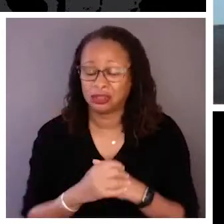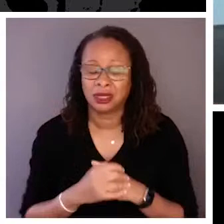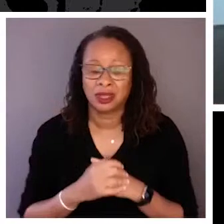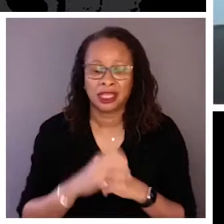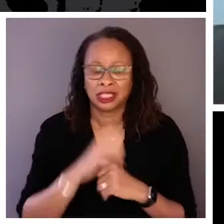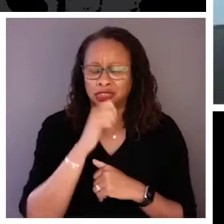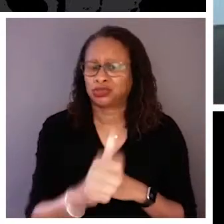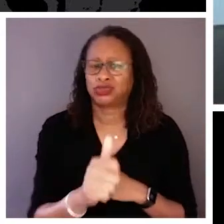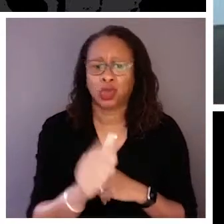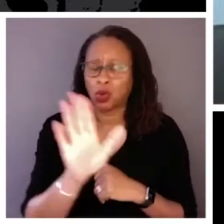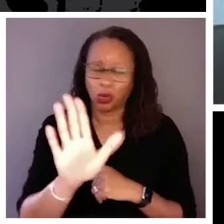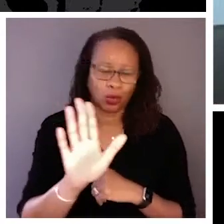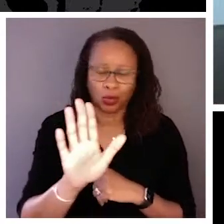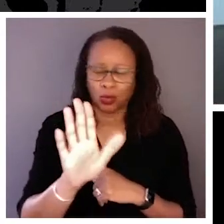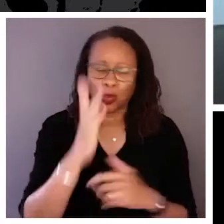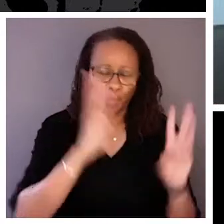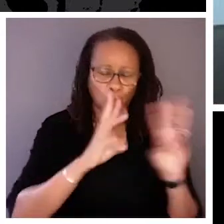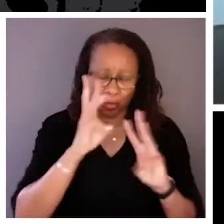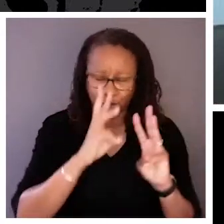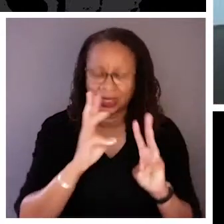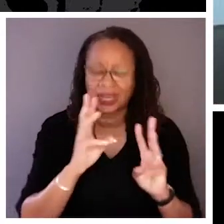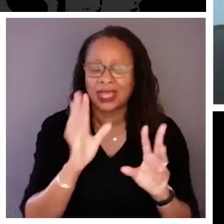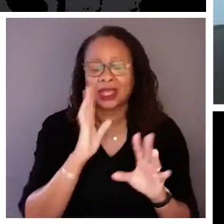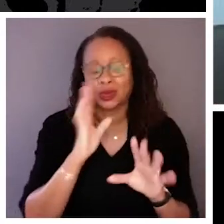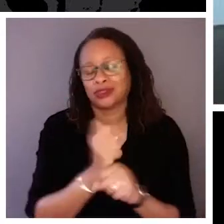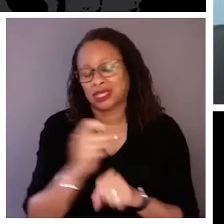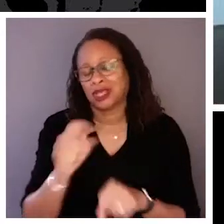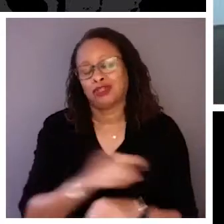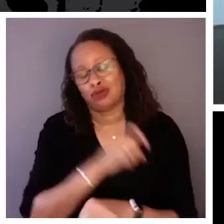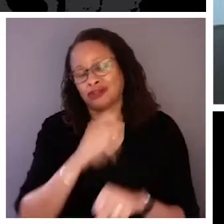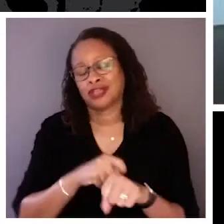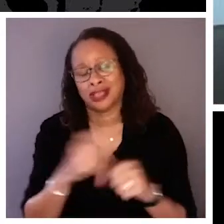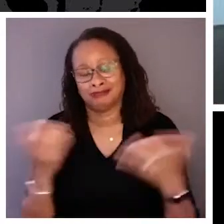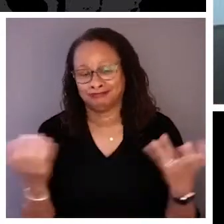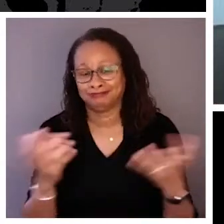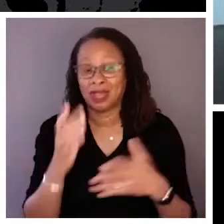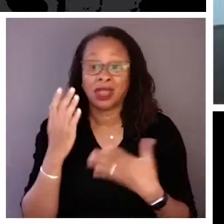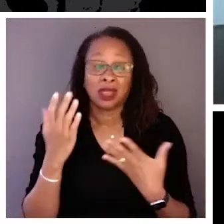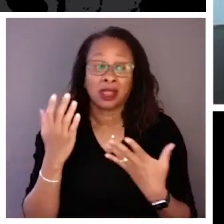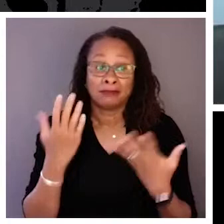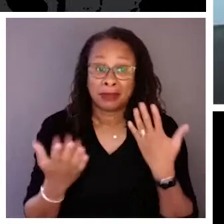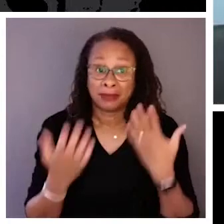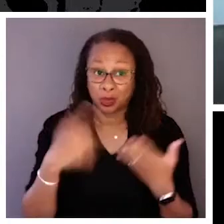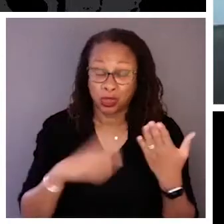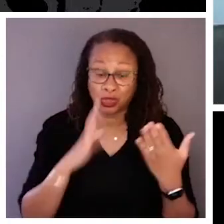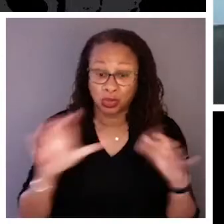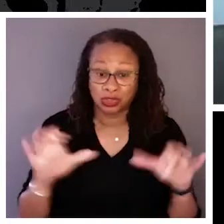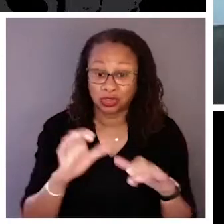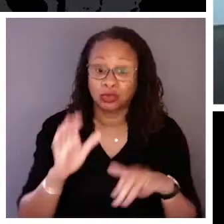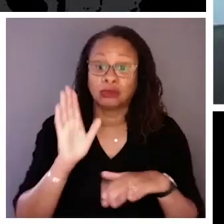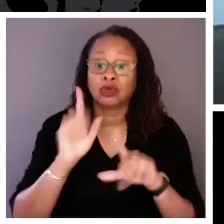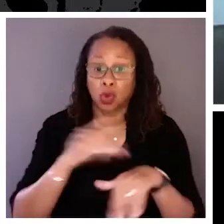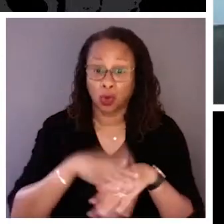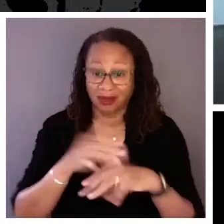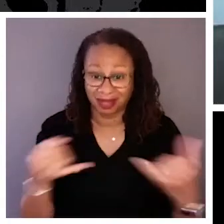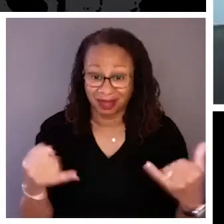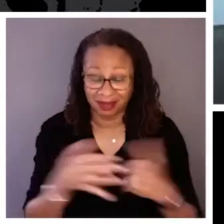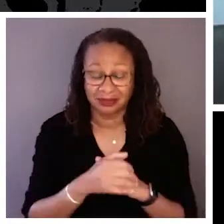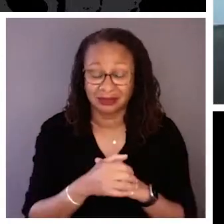don't despair. It's just taking a long time. What you may do is go online